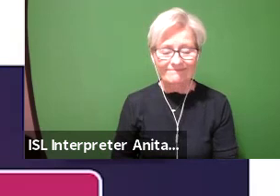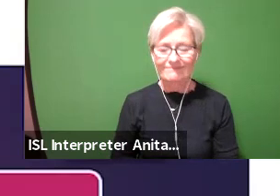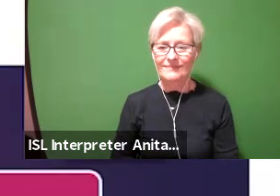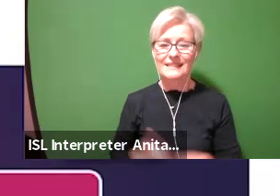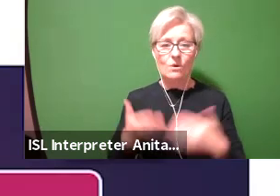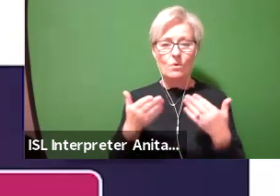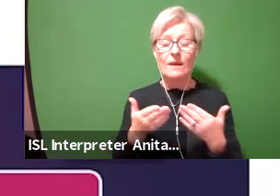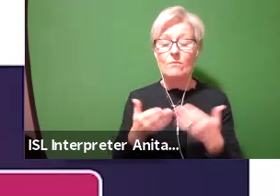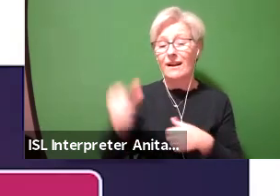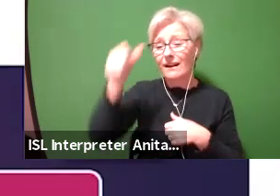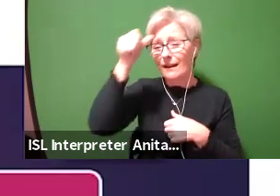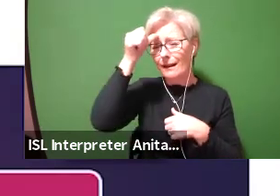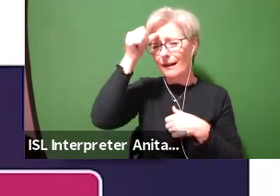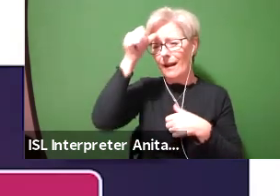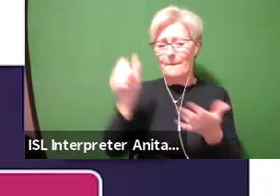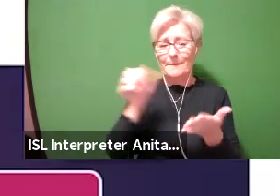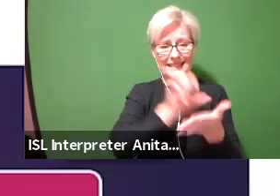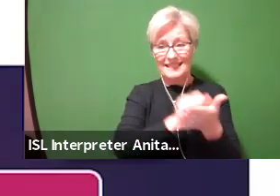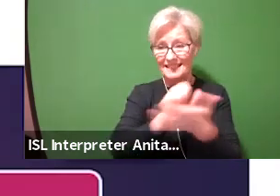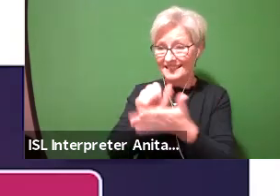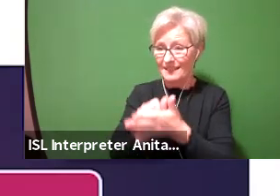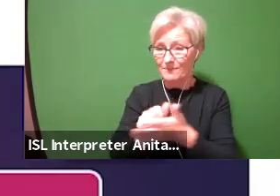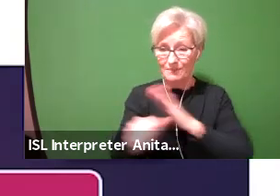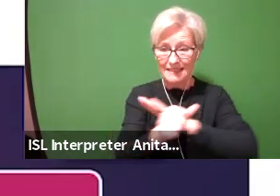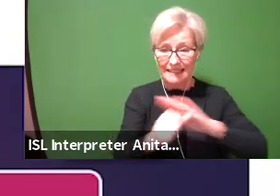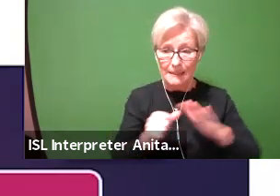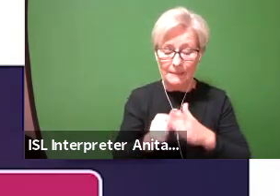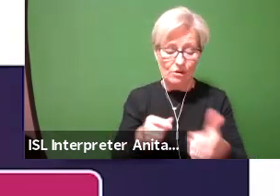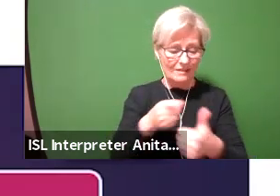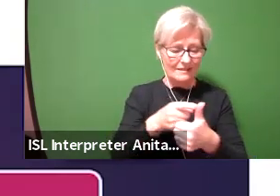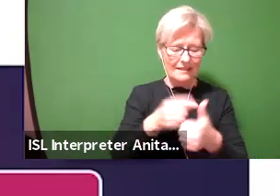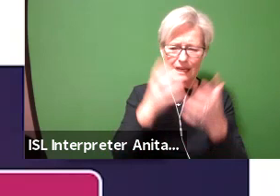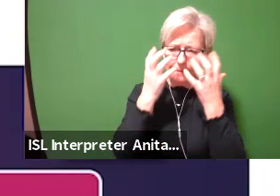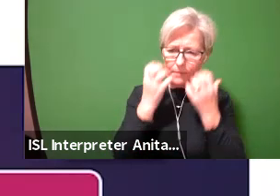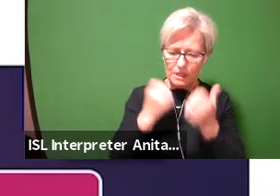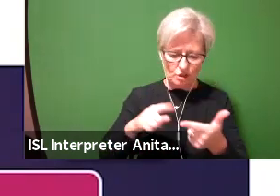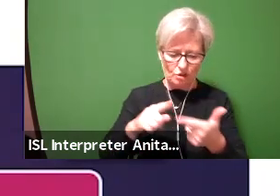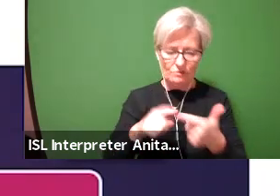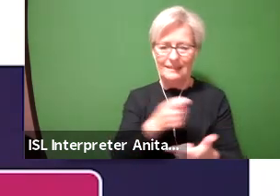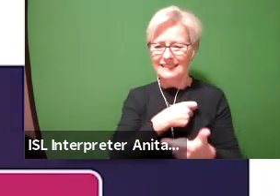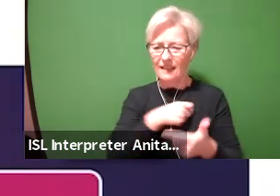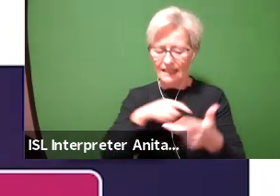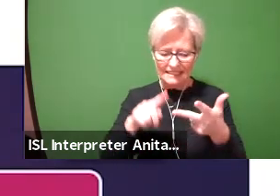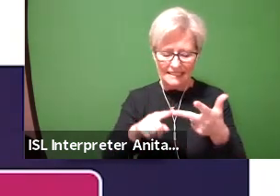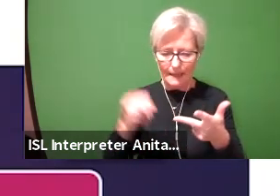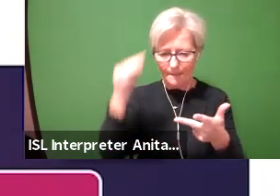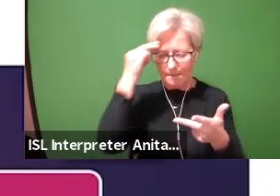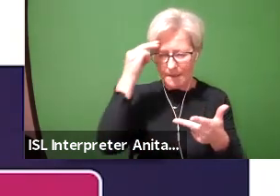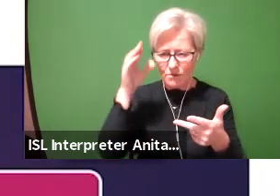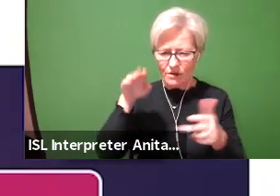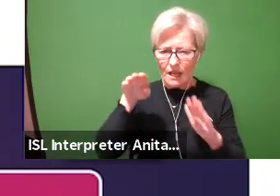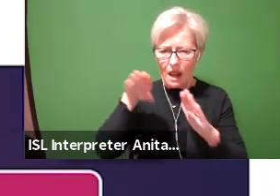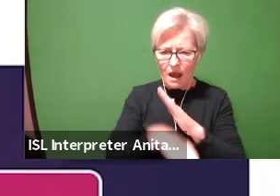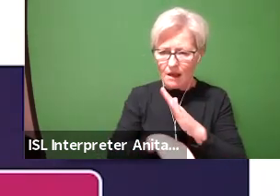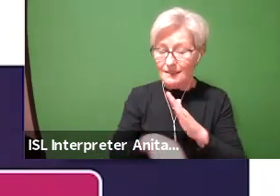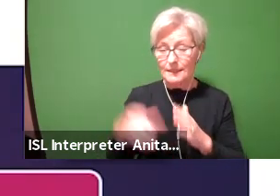common symptoms that you may experience. Symptoms such as depression, anxiety, memory loss, otherwise known